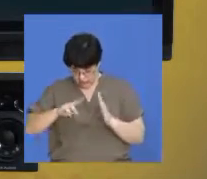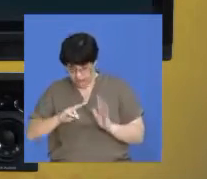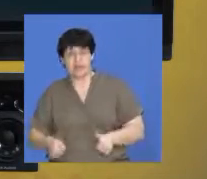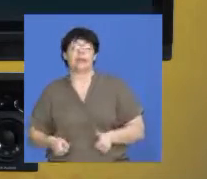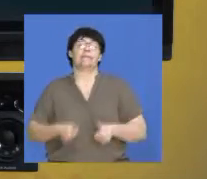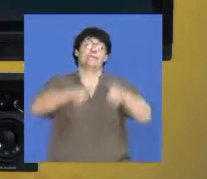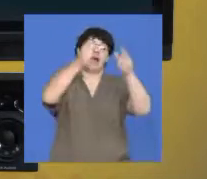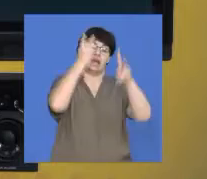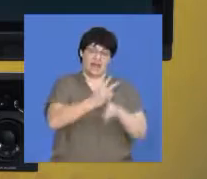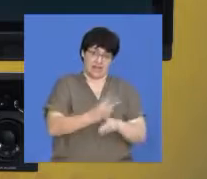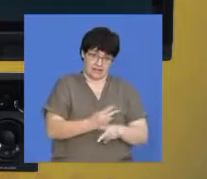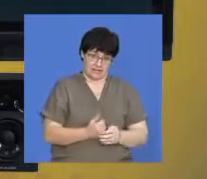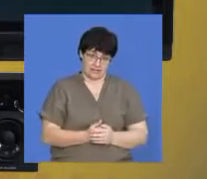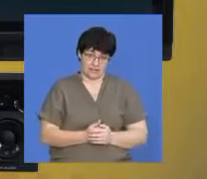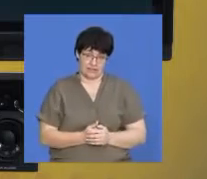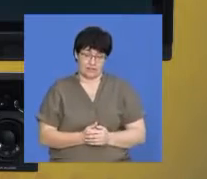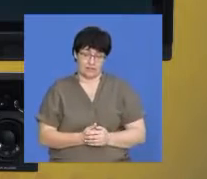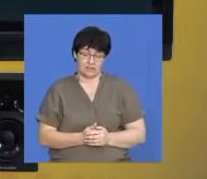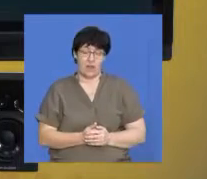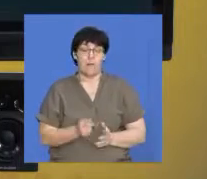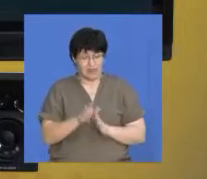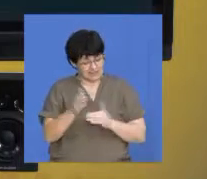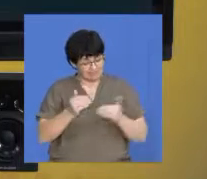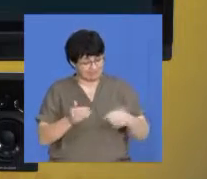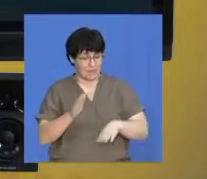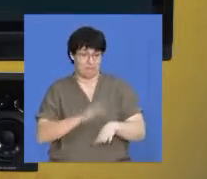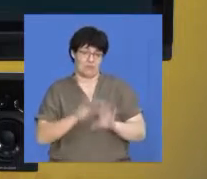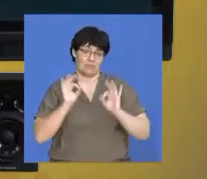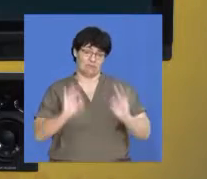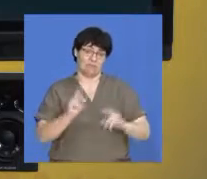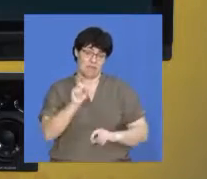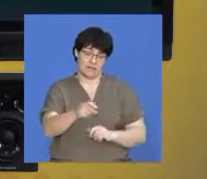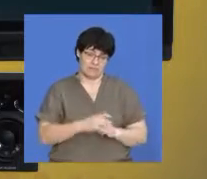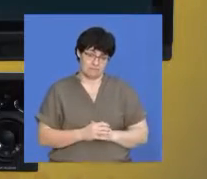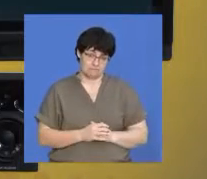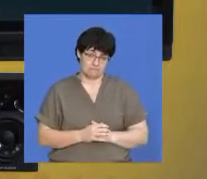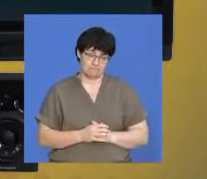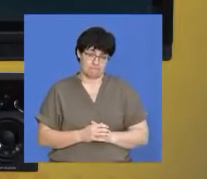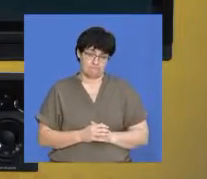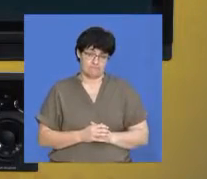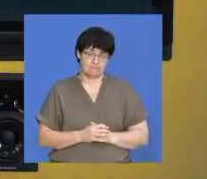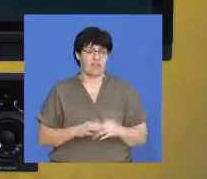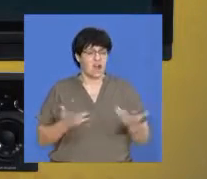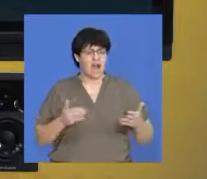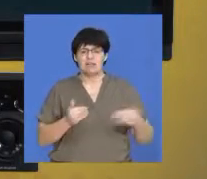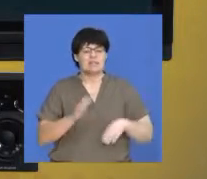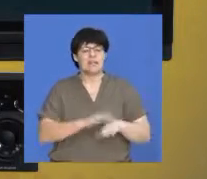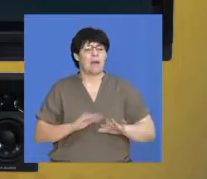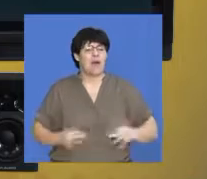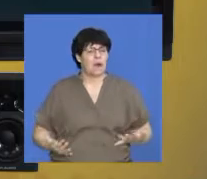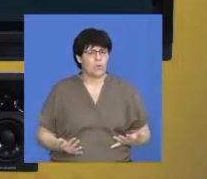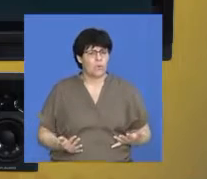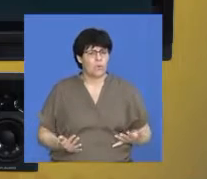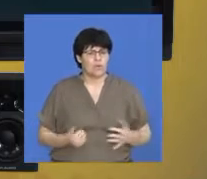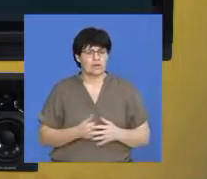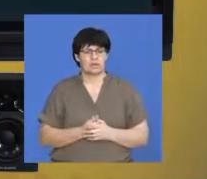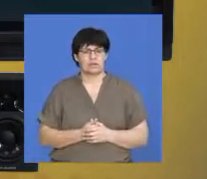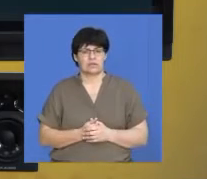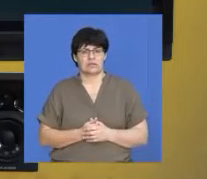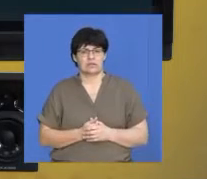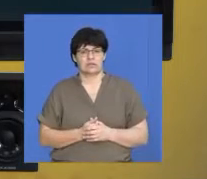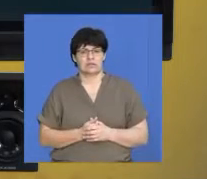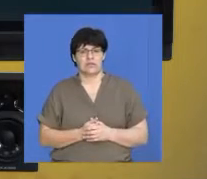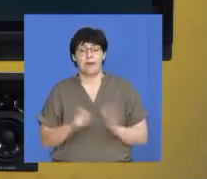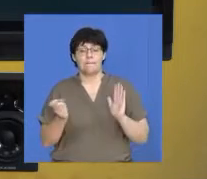to answering the questions. So you have to manage your time. And also, another way of managing your time is what I said before, is looking